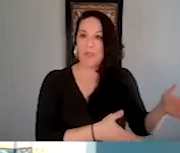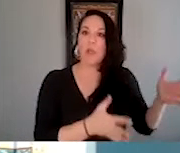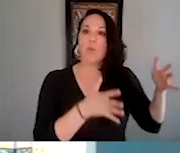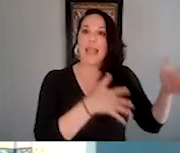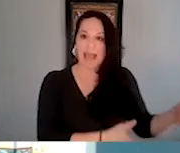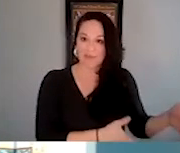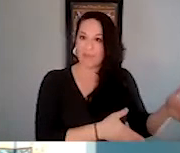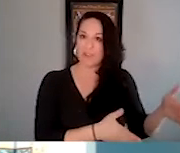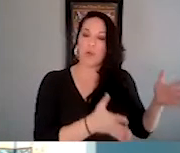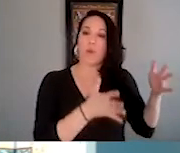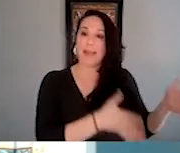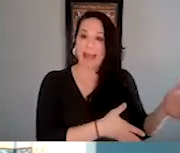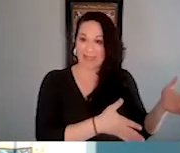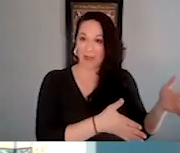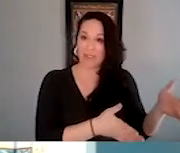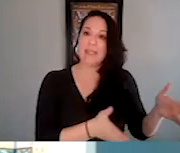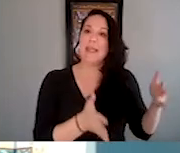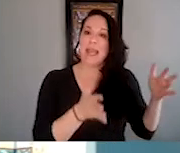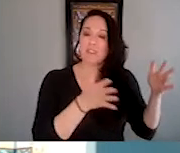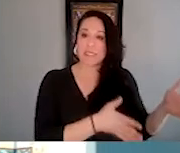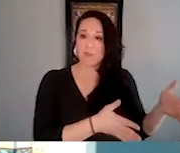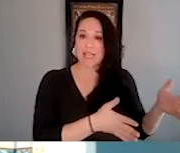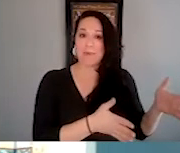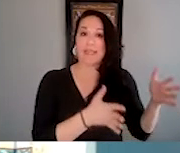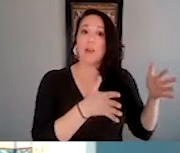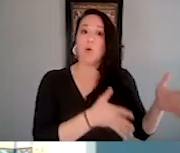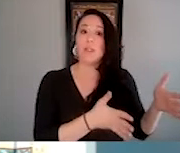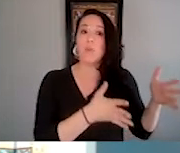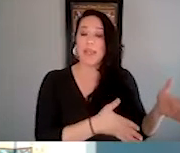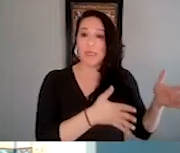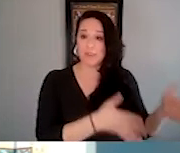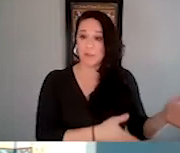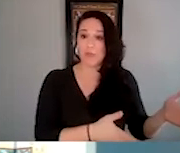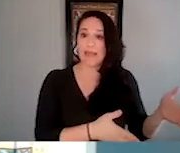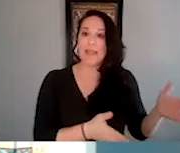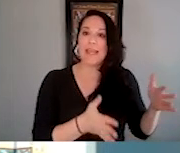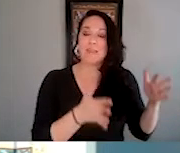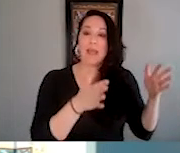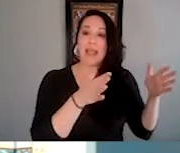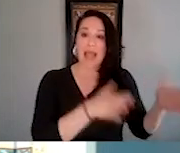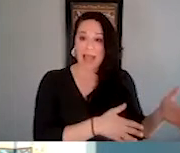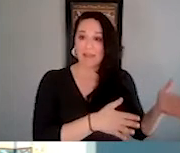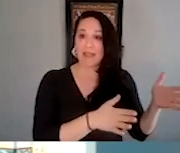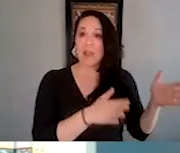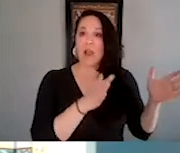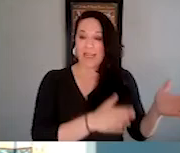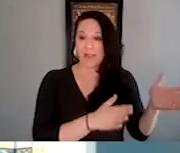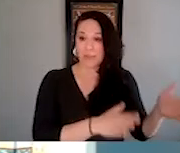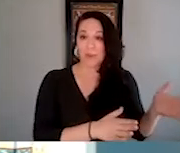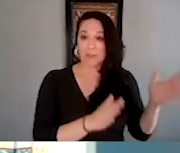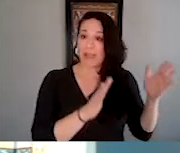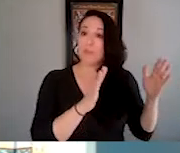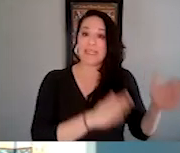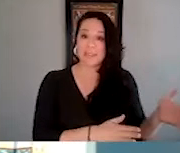the game. We have to make sure we're unpacking it early and we're seeing what's happening. And the only way we can do that is by having our